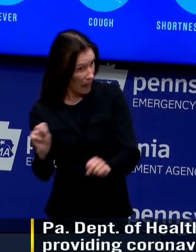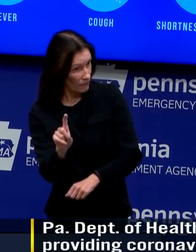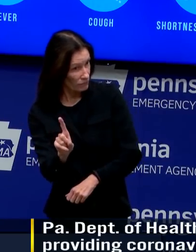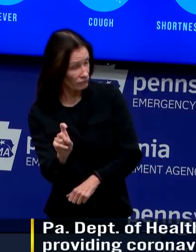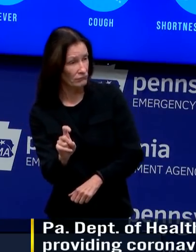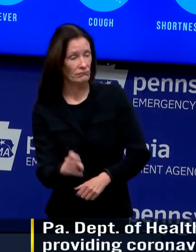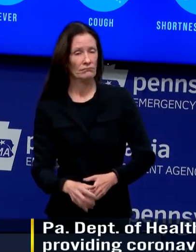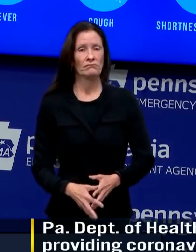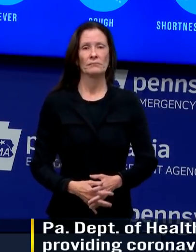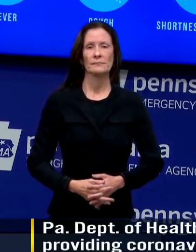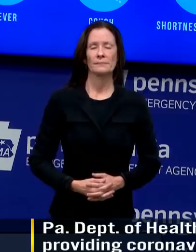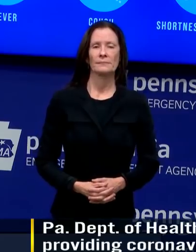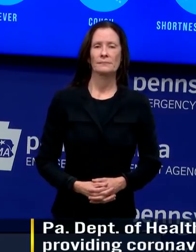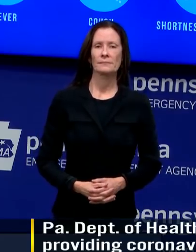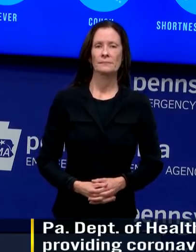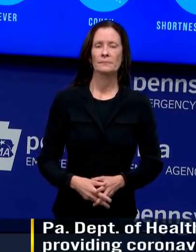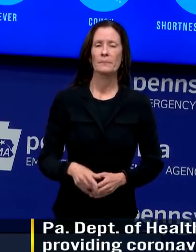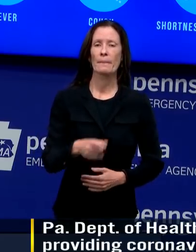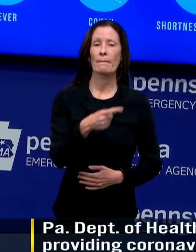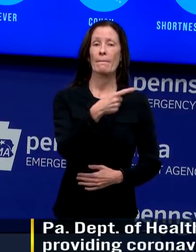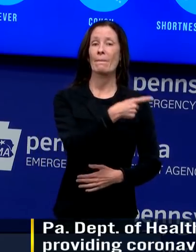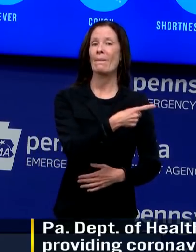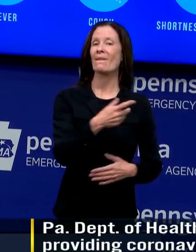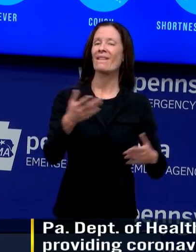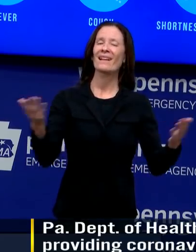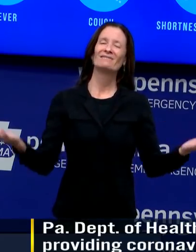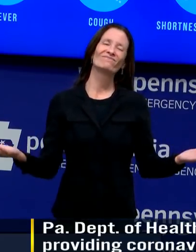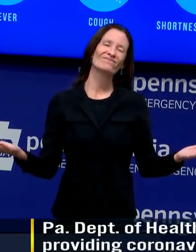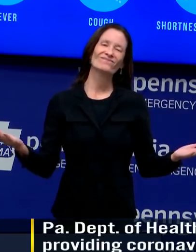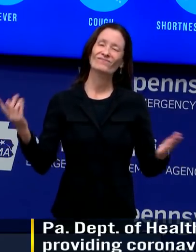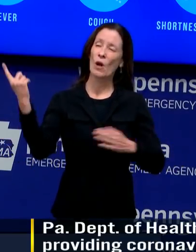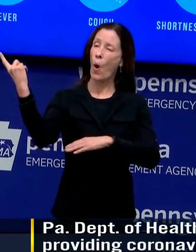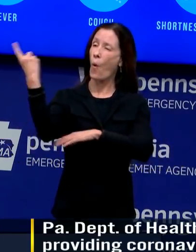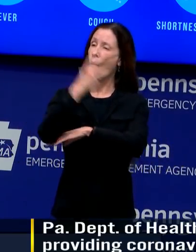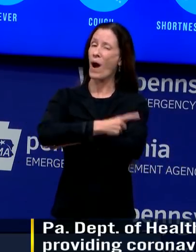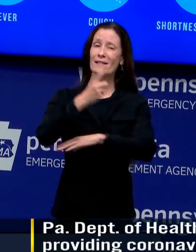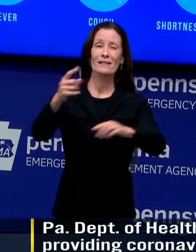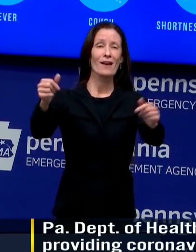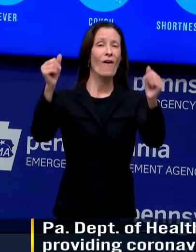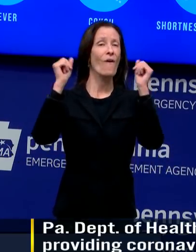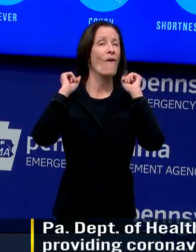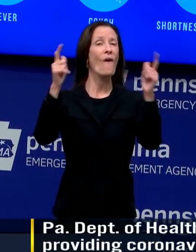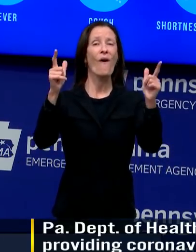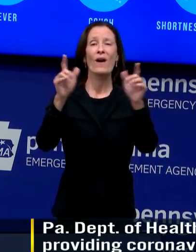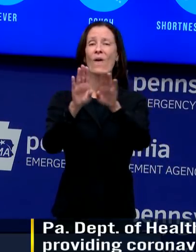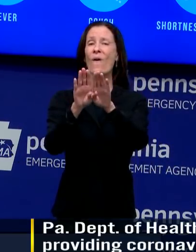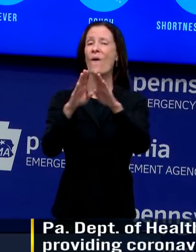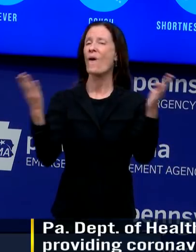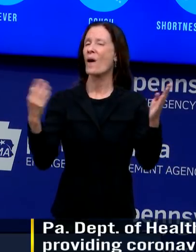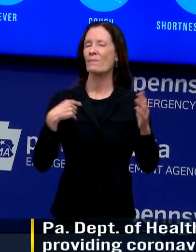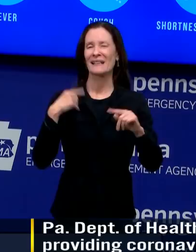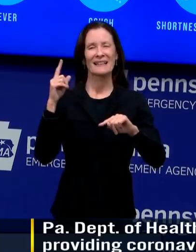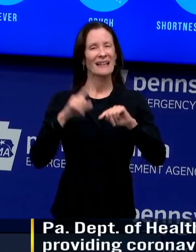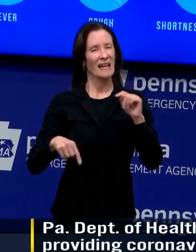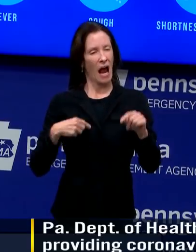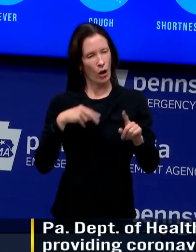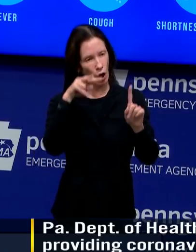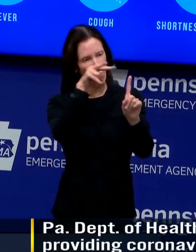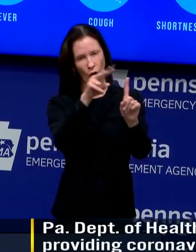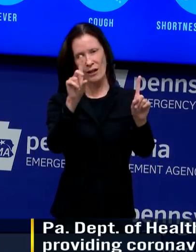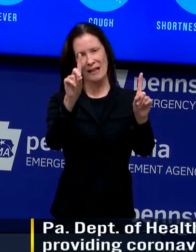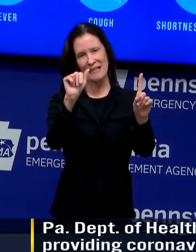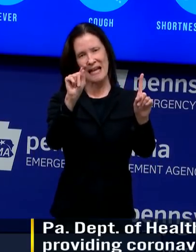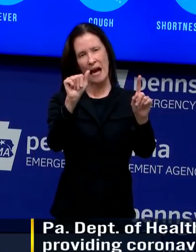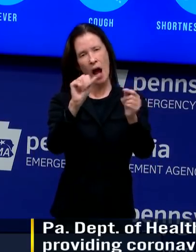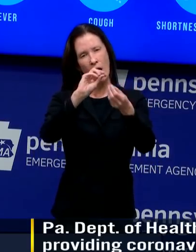the data that we have from a public health perspective and also the models from Carnegie Mellon University. And so when we are